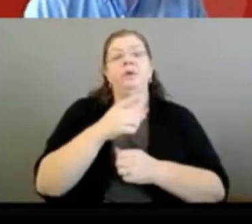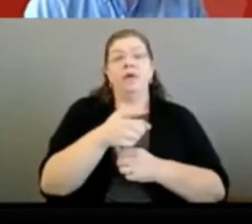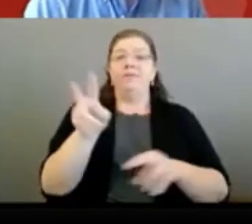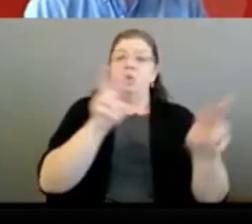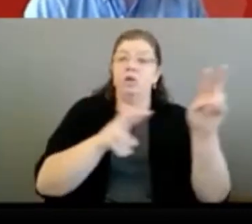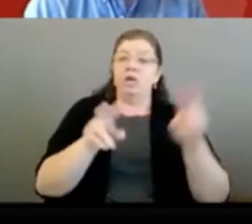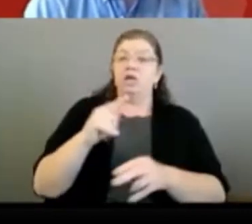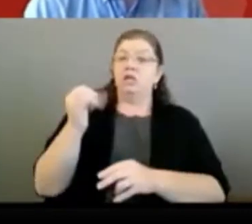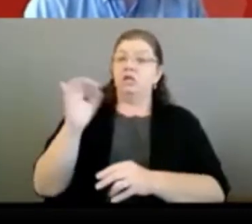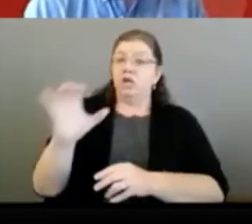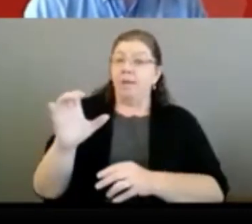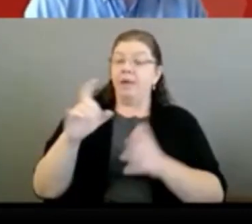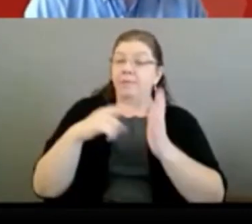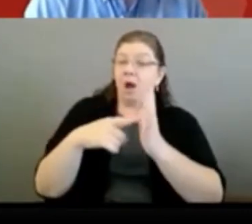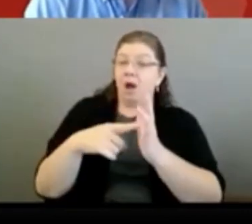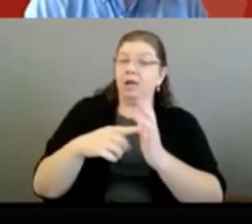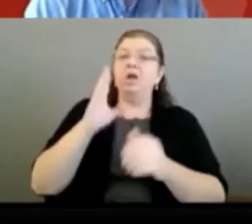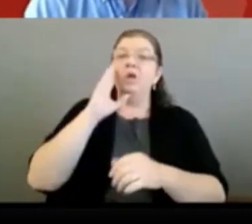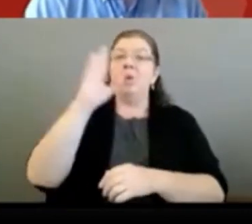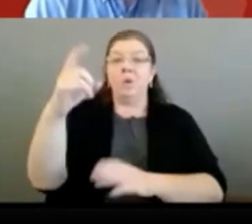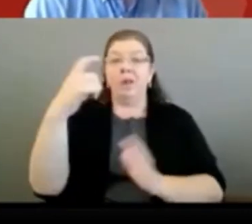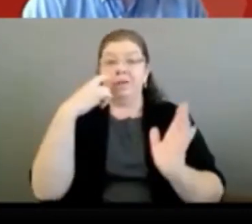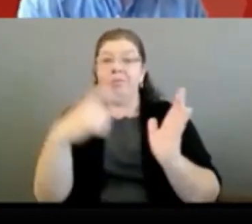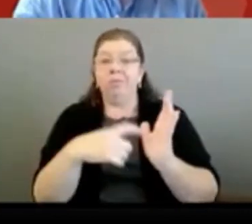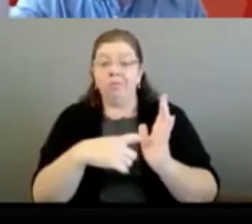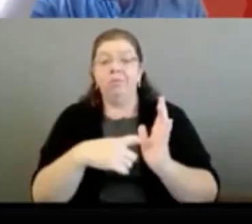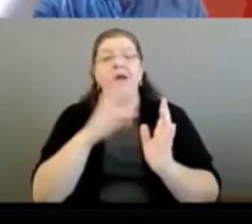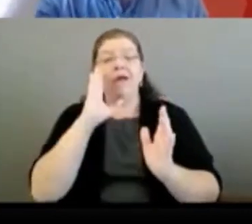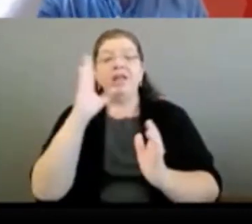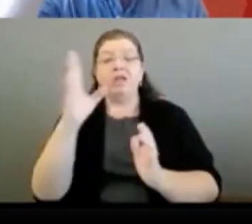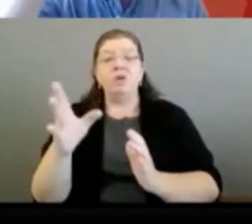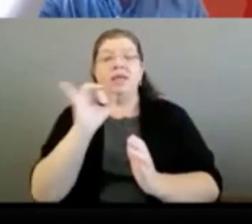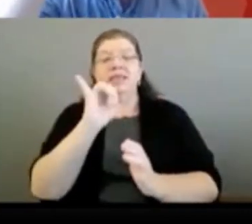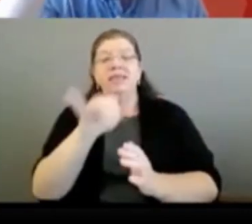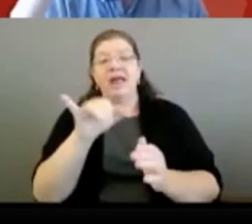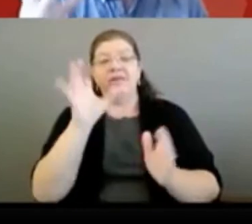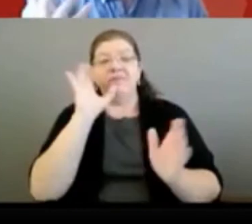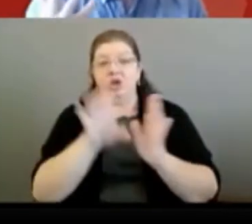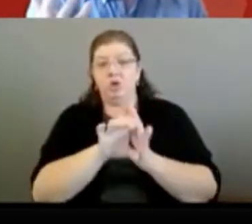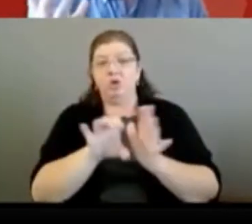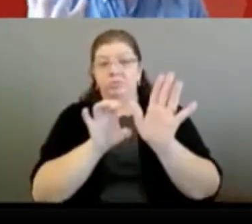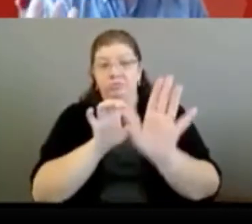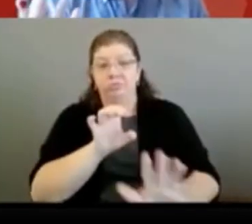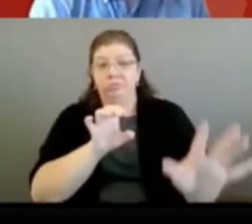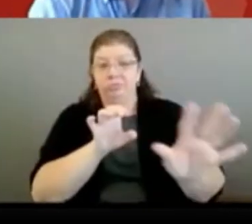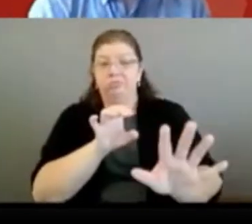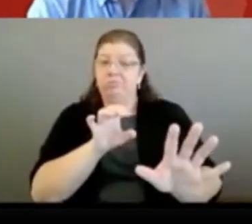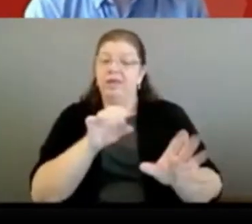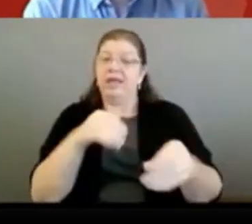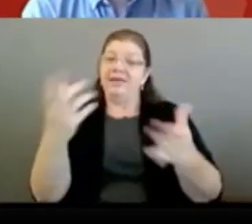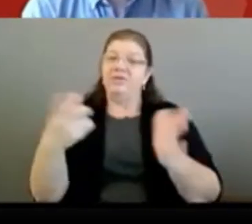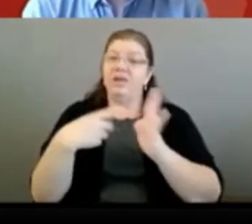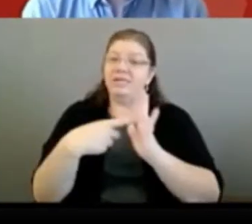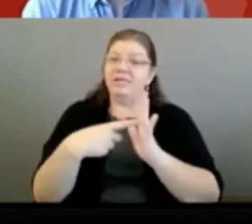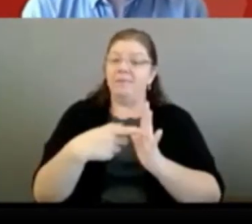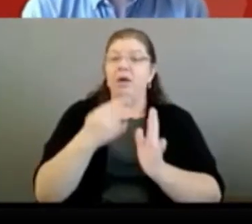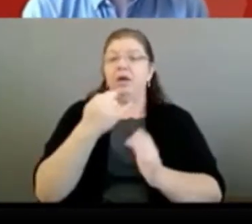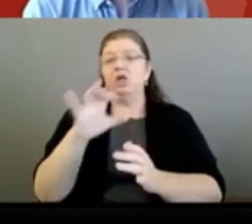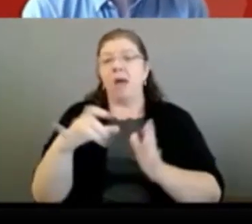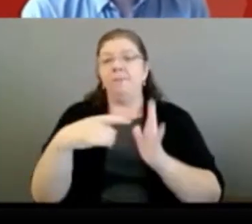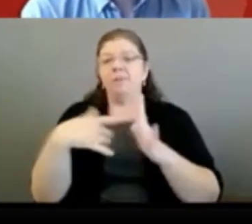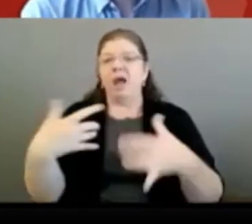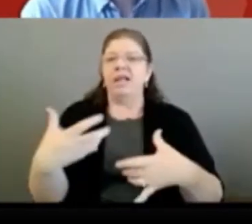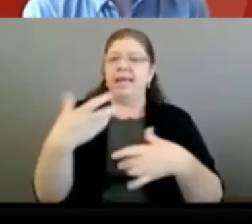topic modeling, you're eventually going to come across this figure here, which kind of gives an example of topic modeling in a